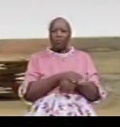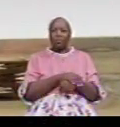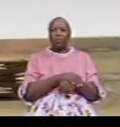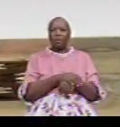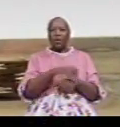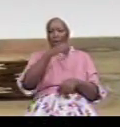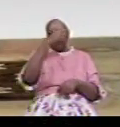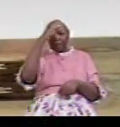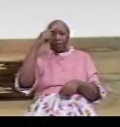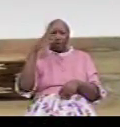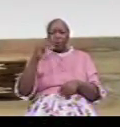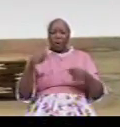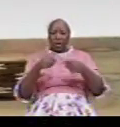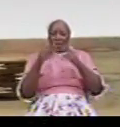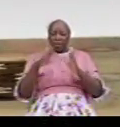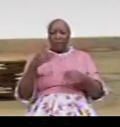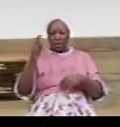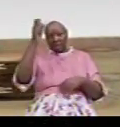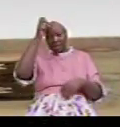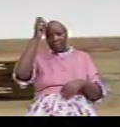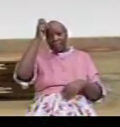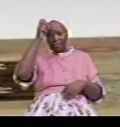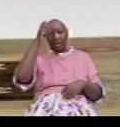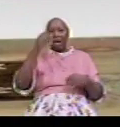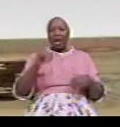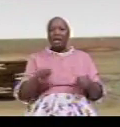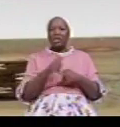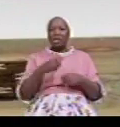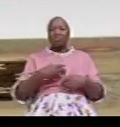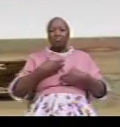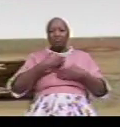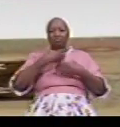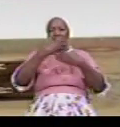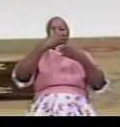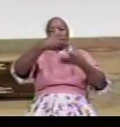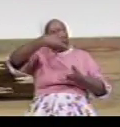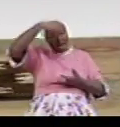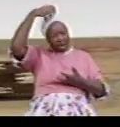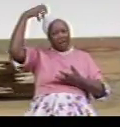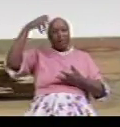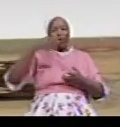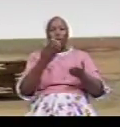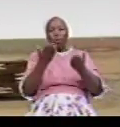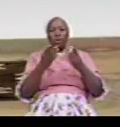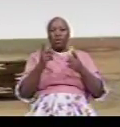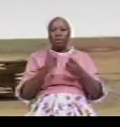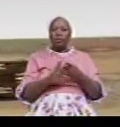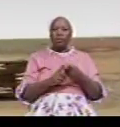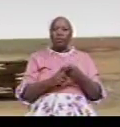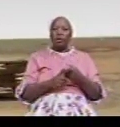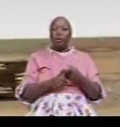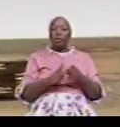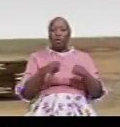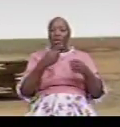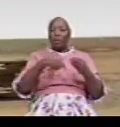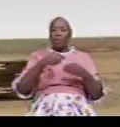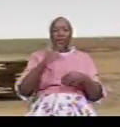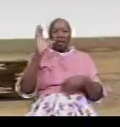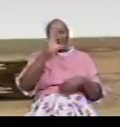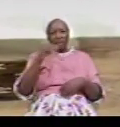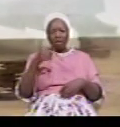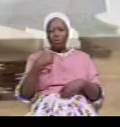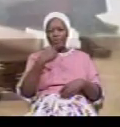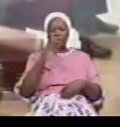because your adversary, the devil, as a running lion, walketh about, seeking whom he may